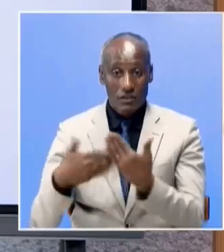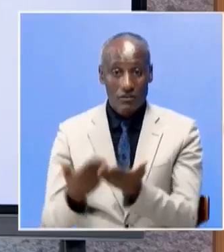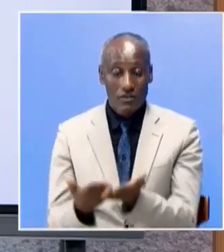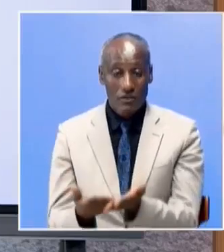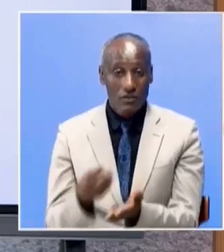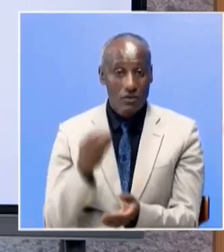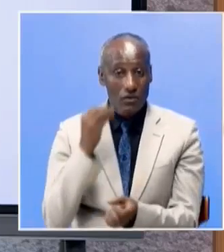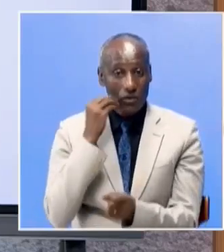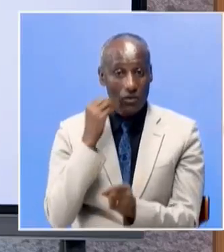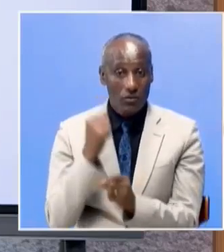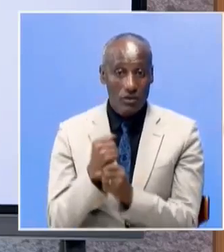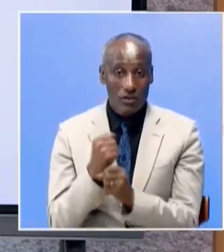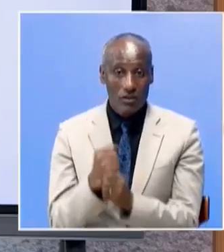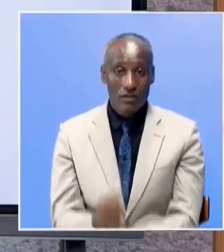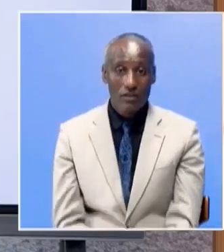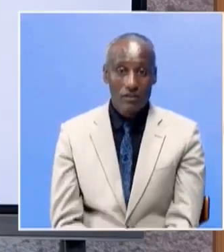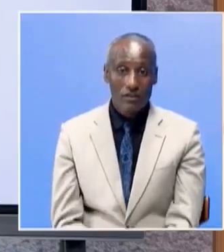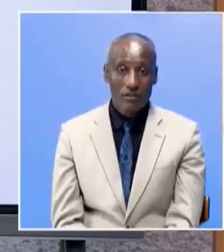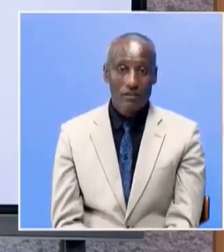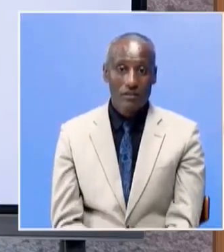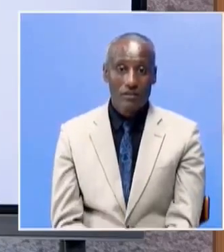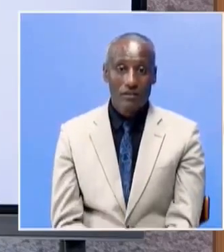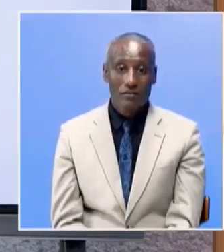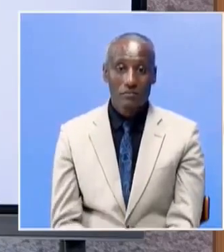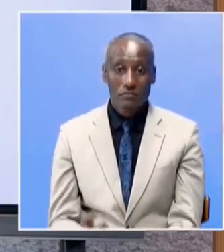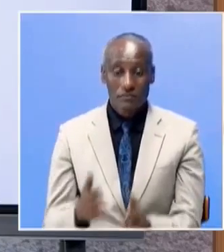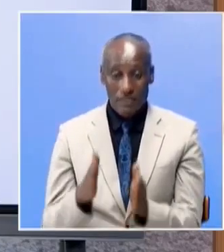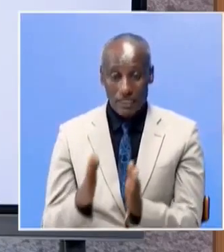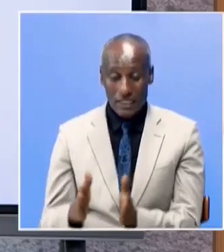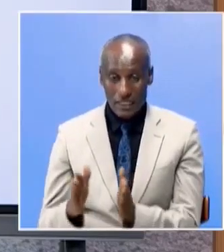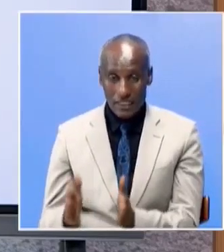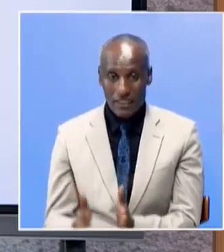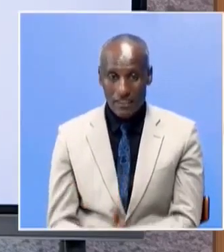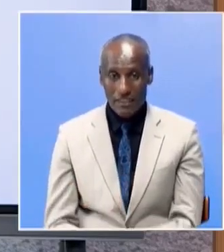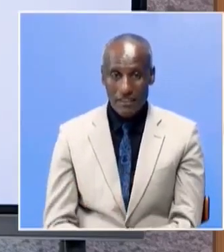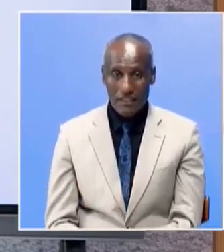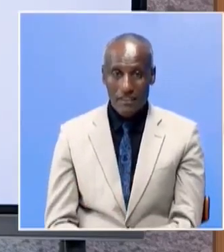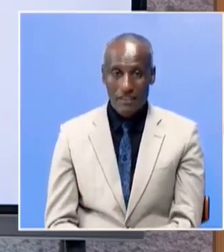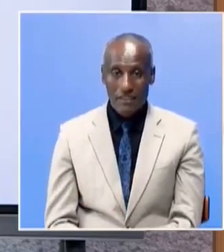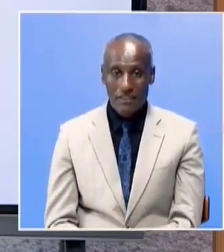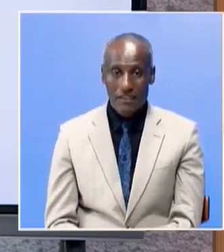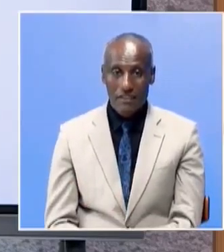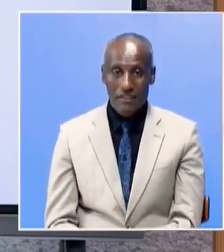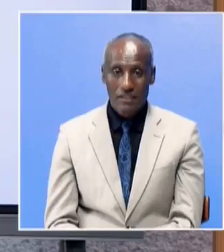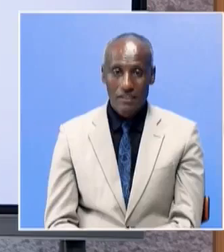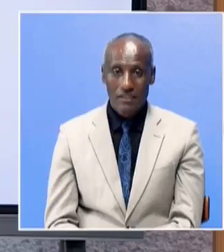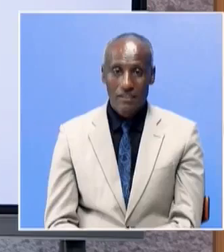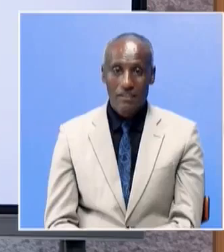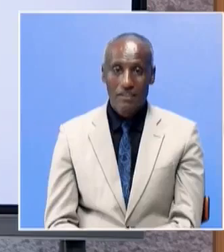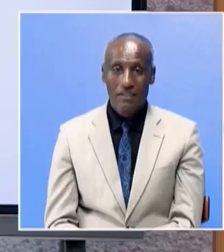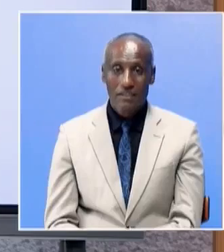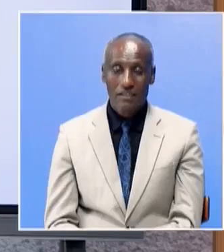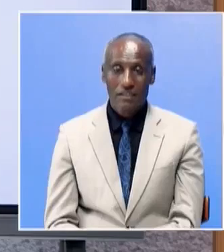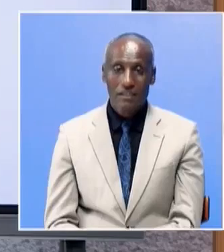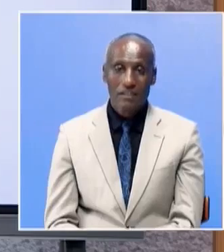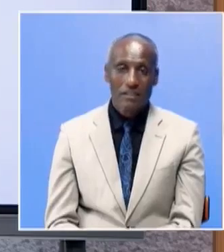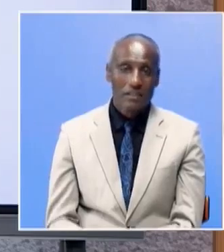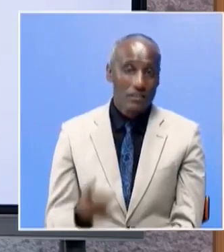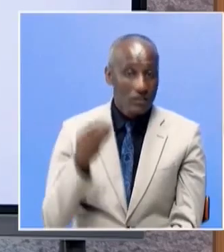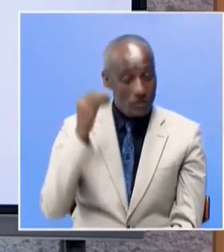homework. Ready? Bravo. This homework should be practiced at home. Don't forget.